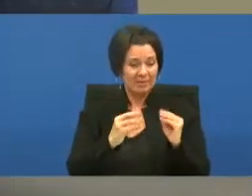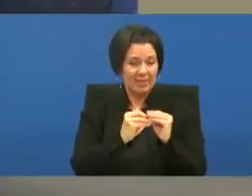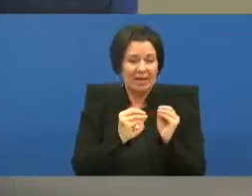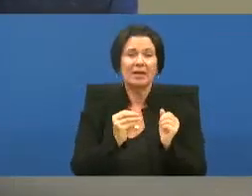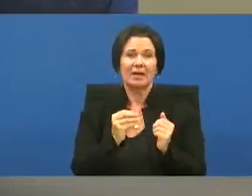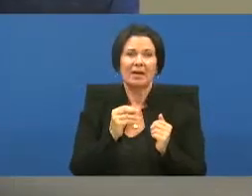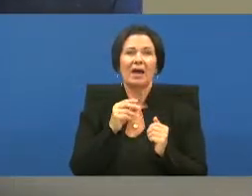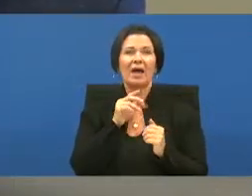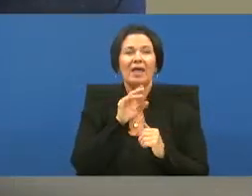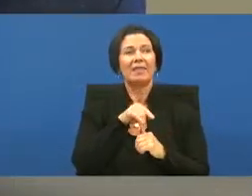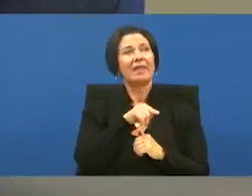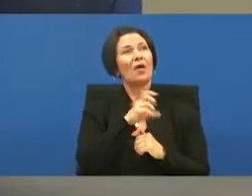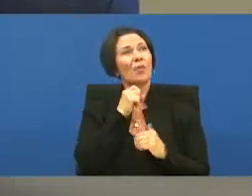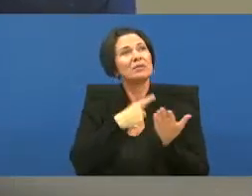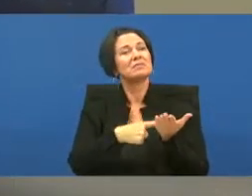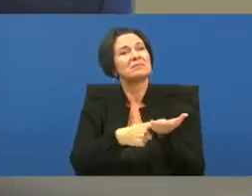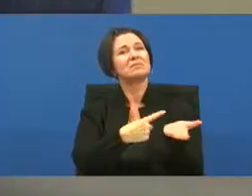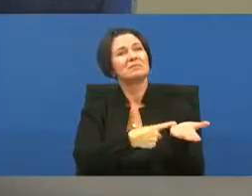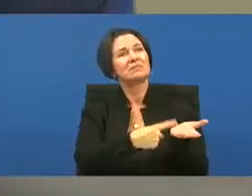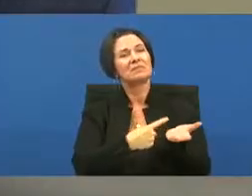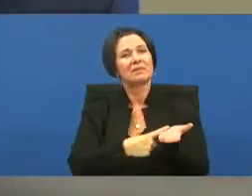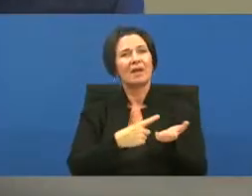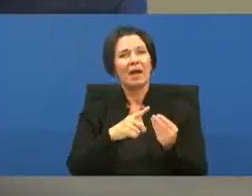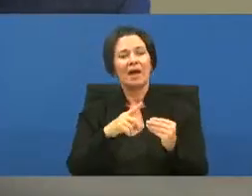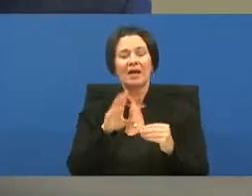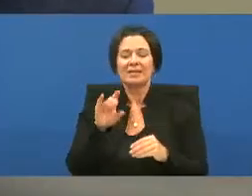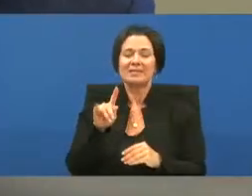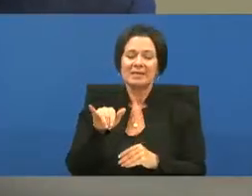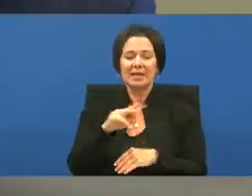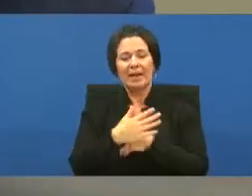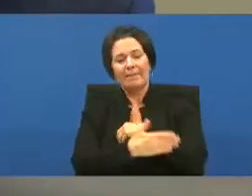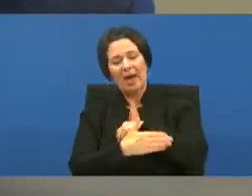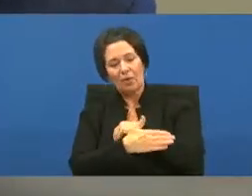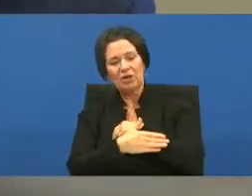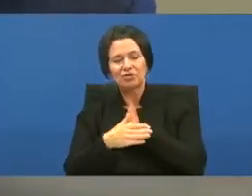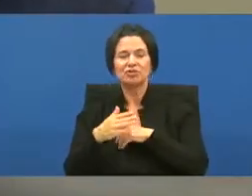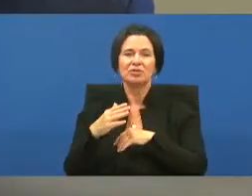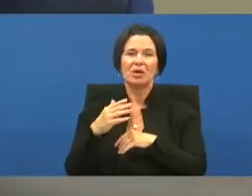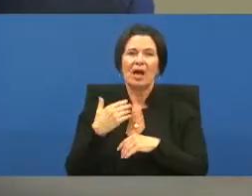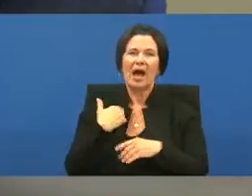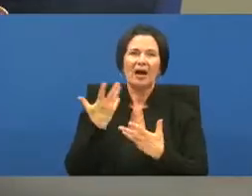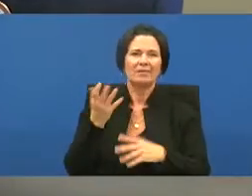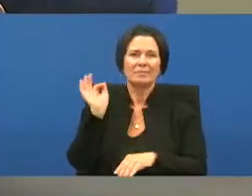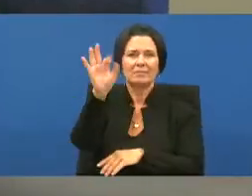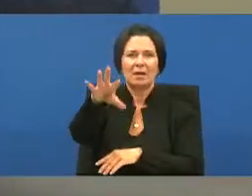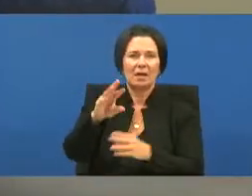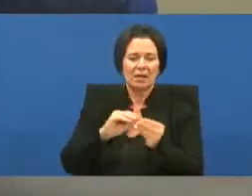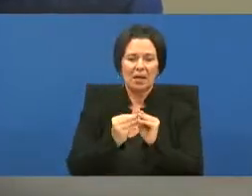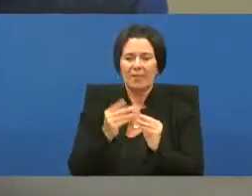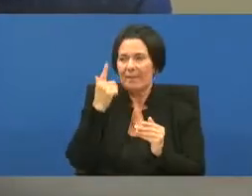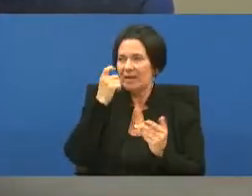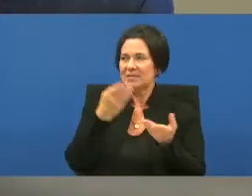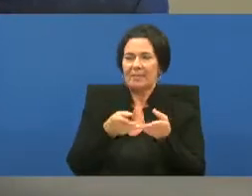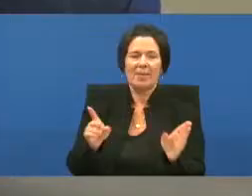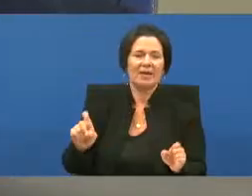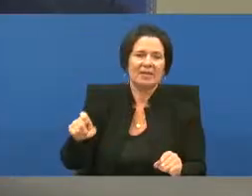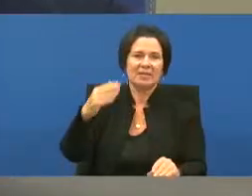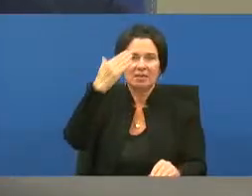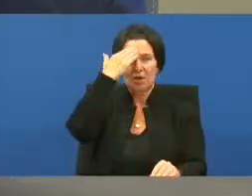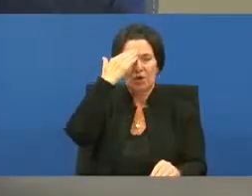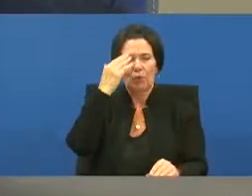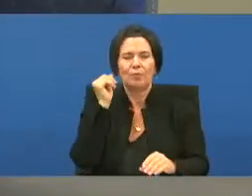was really talking about how do we move the city parish forward. And I'll throw a number out there because the public needs to know